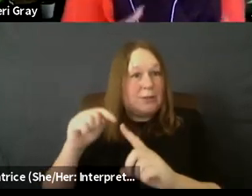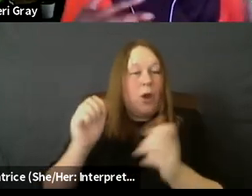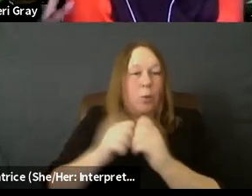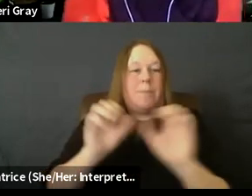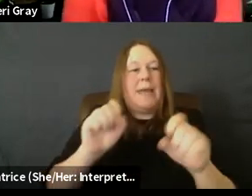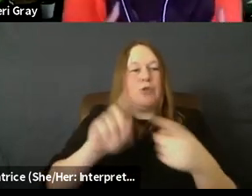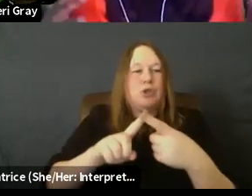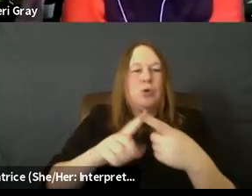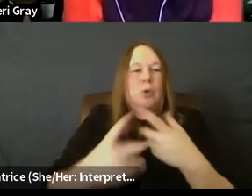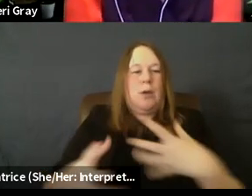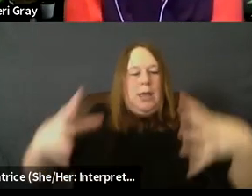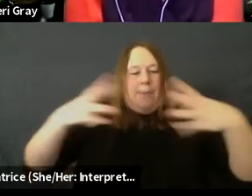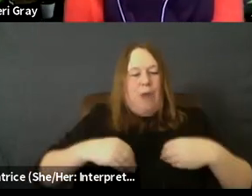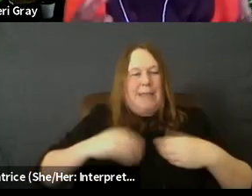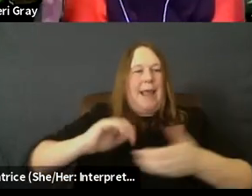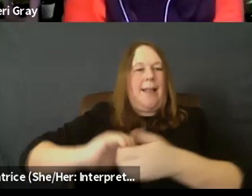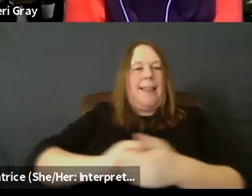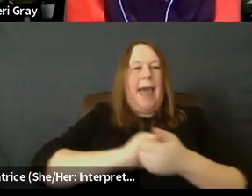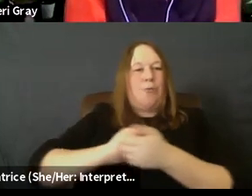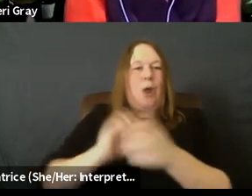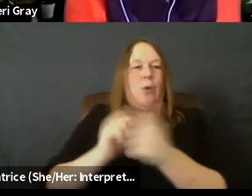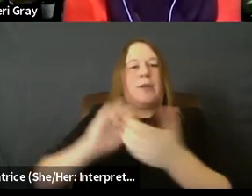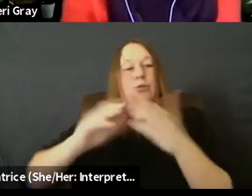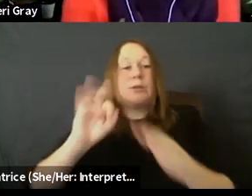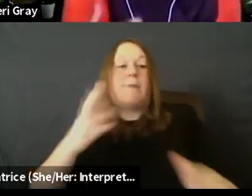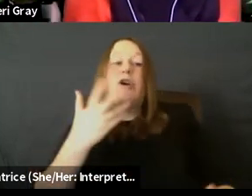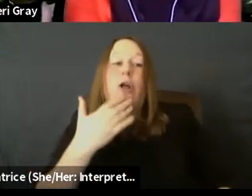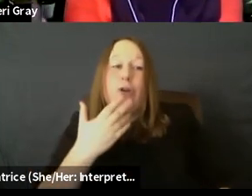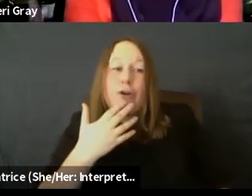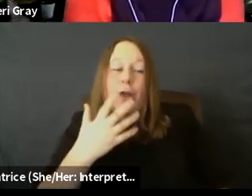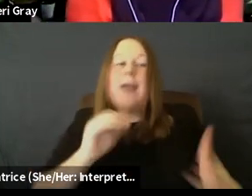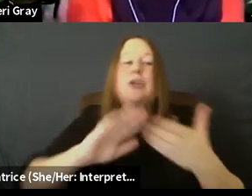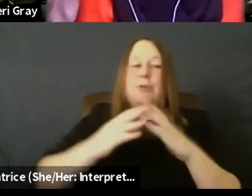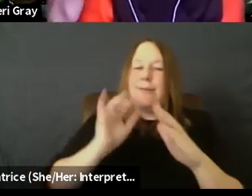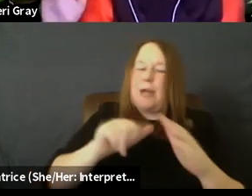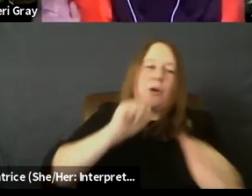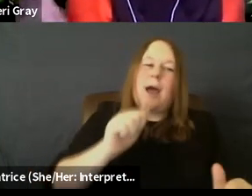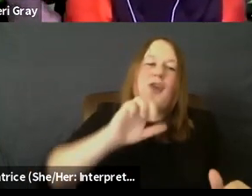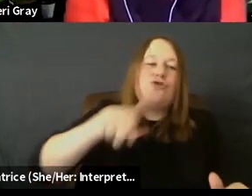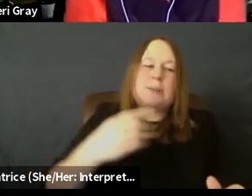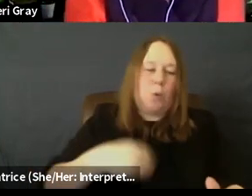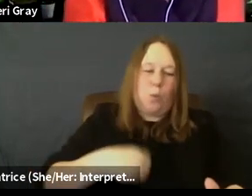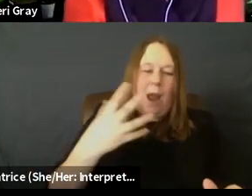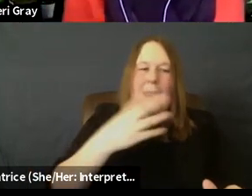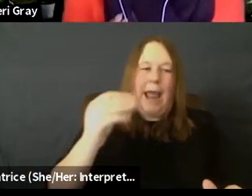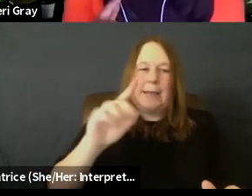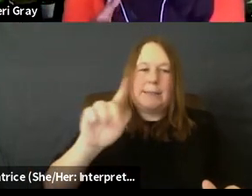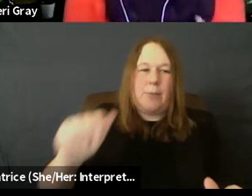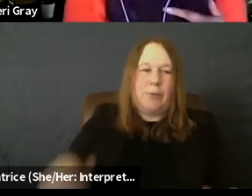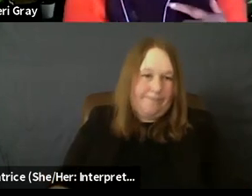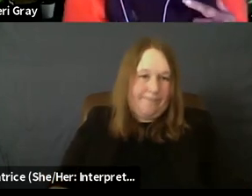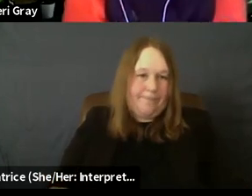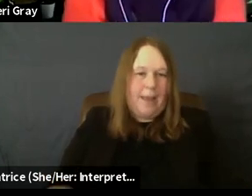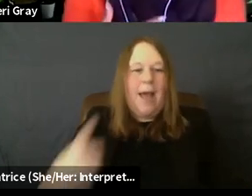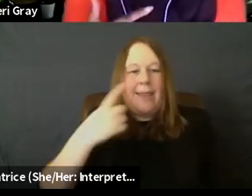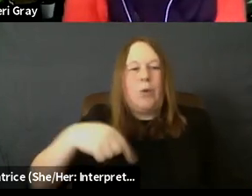able to embrace and collaborate with communities of color and communities that are not just white and disabled. And so I